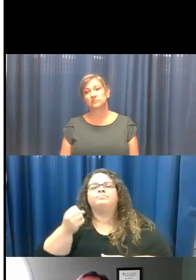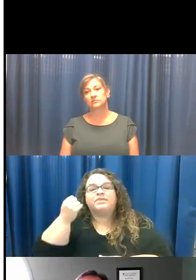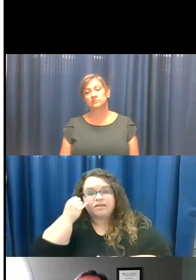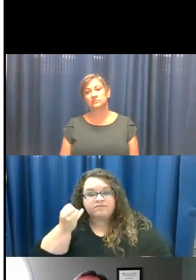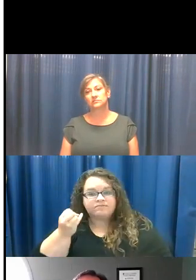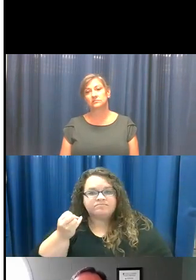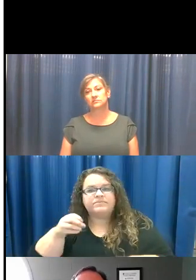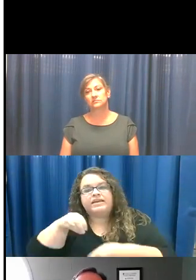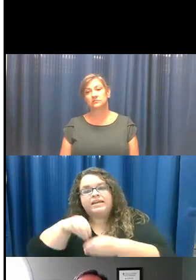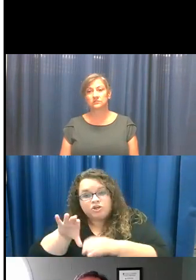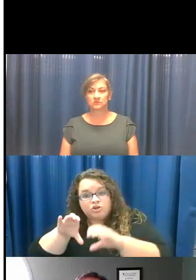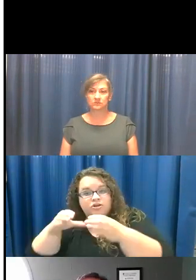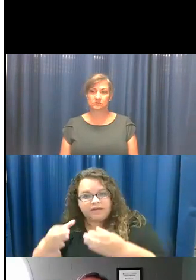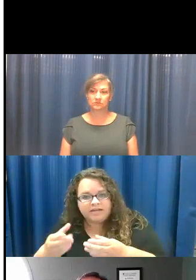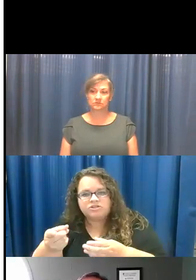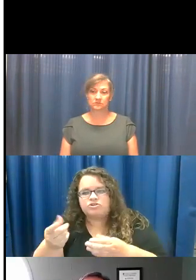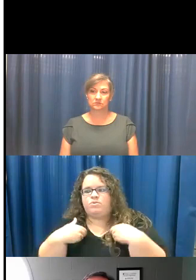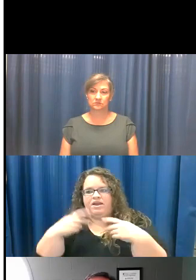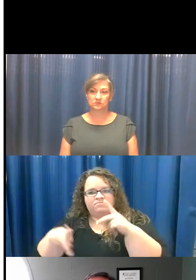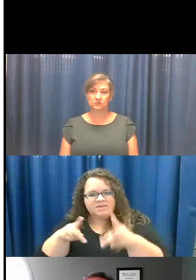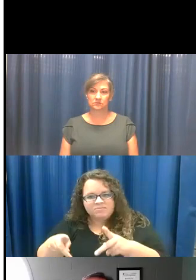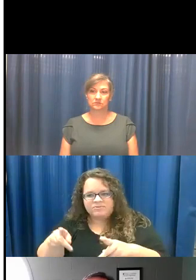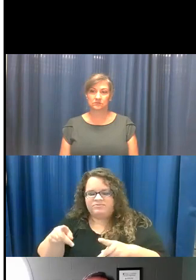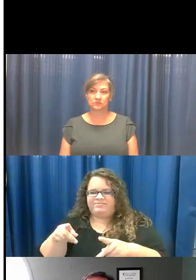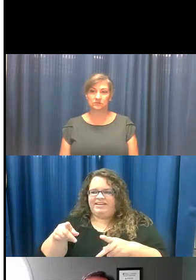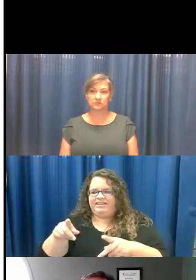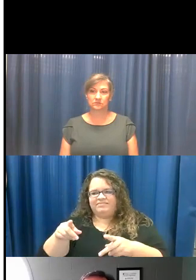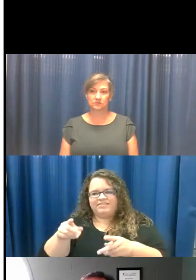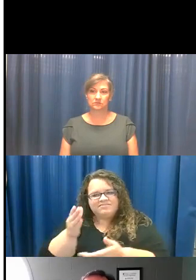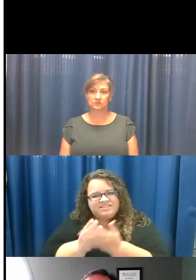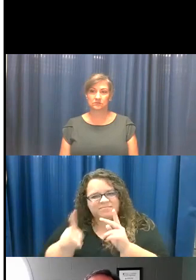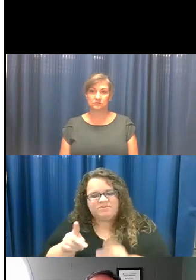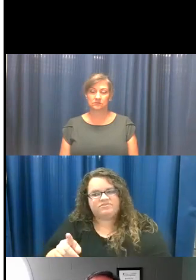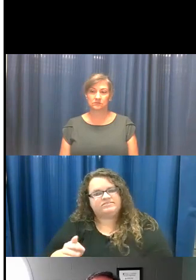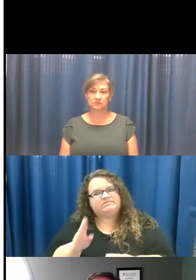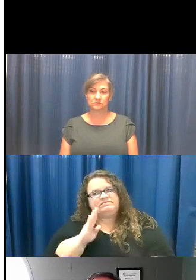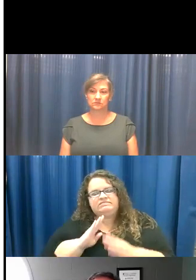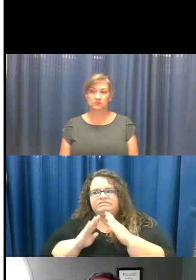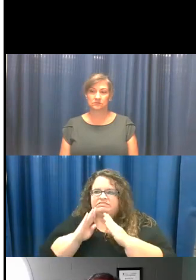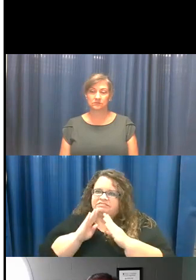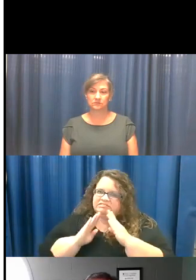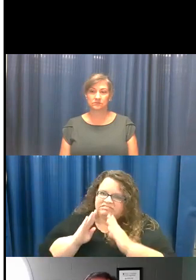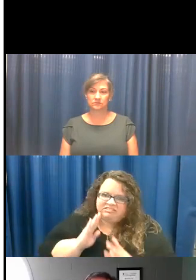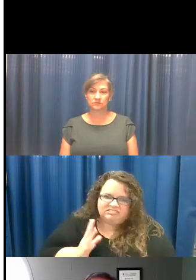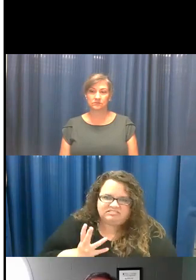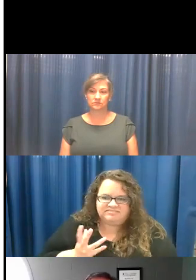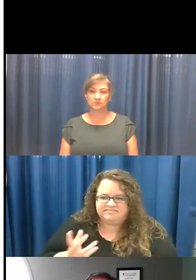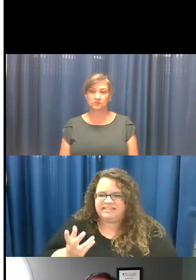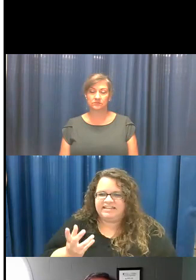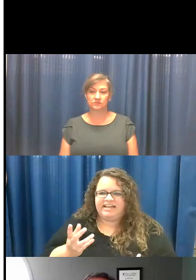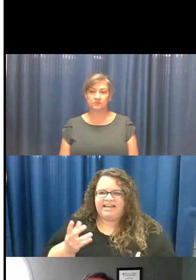will this fall, that you're frustrated with, who are arriving on our campus and